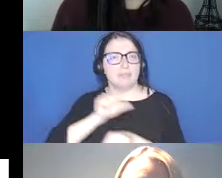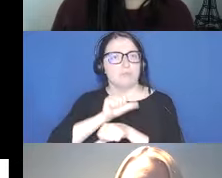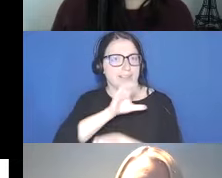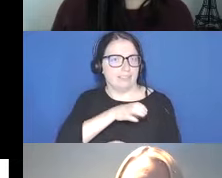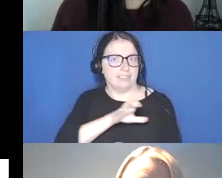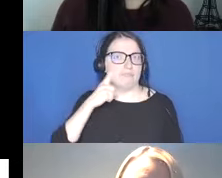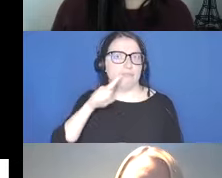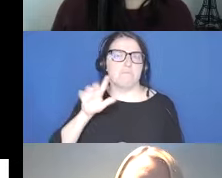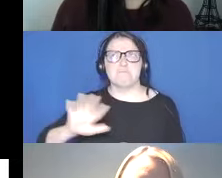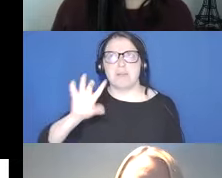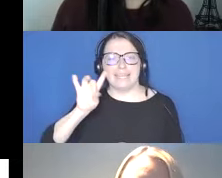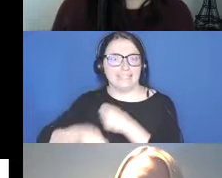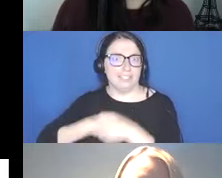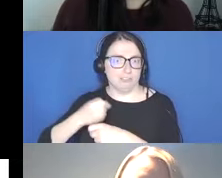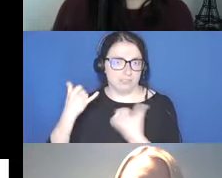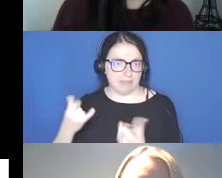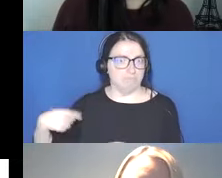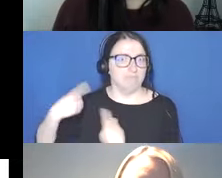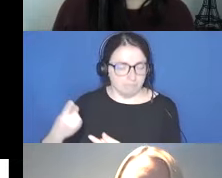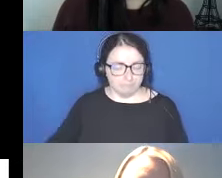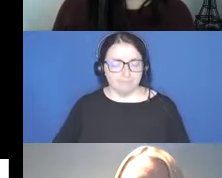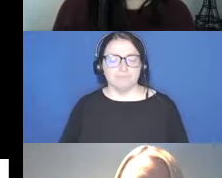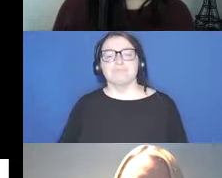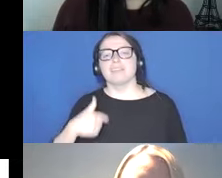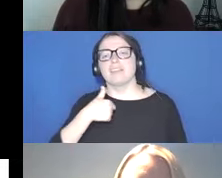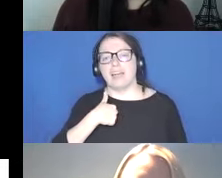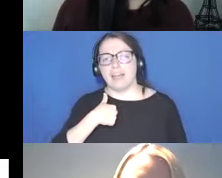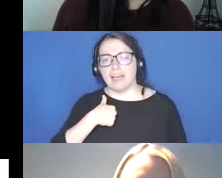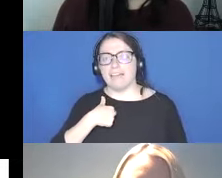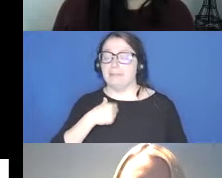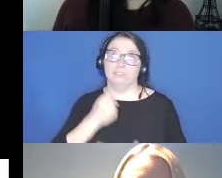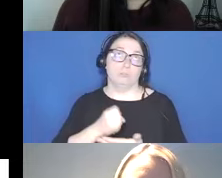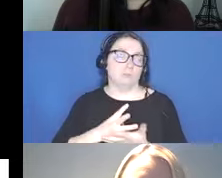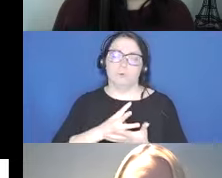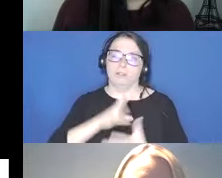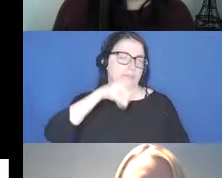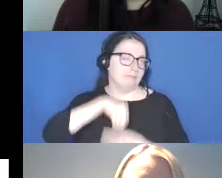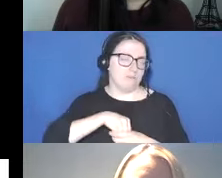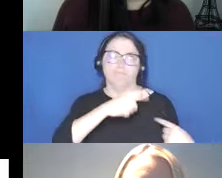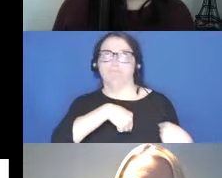now. And I've been a social worker for much longer than that.